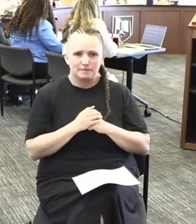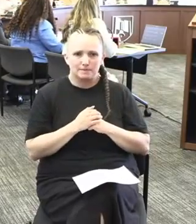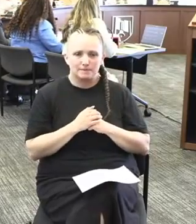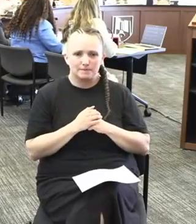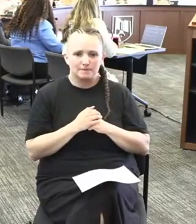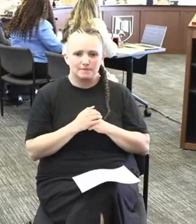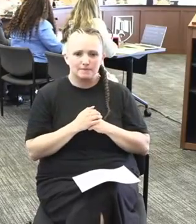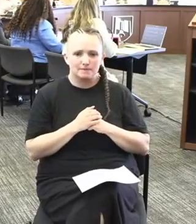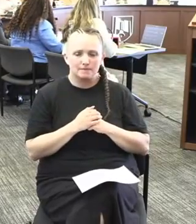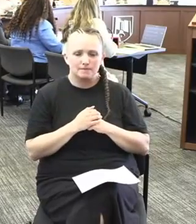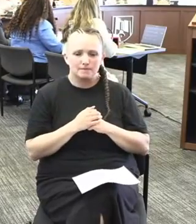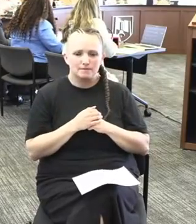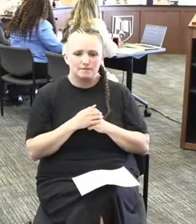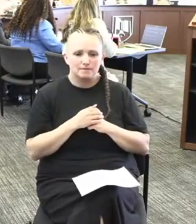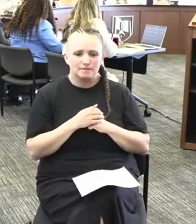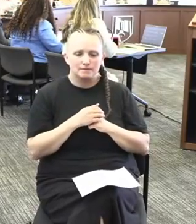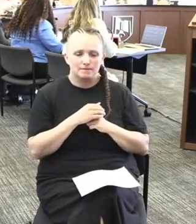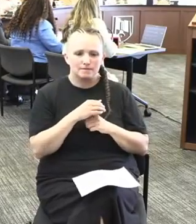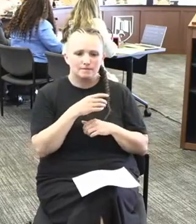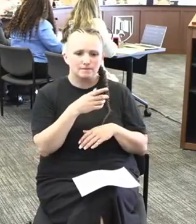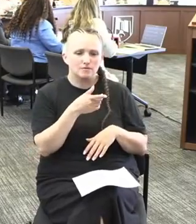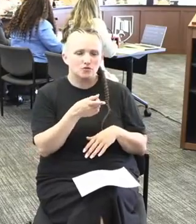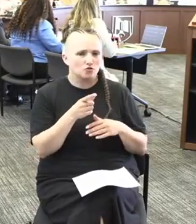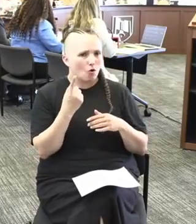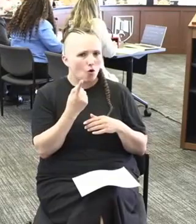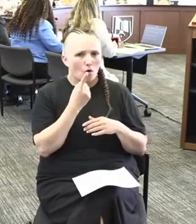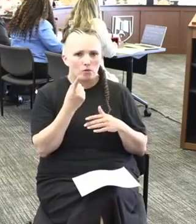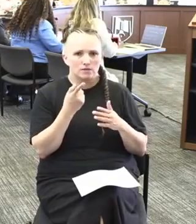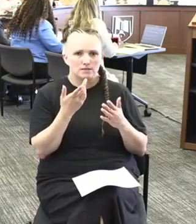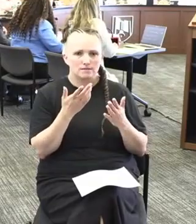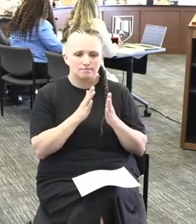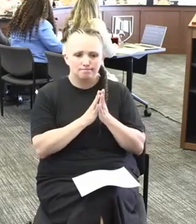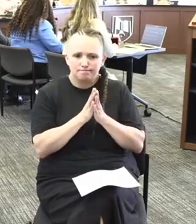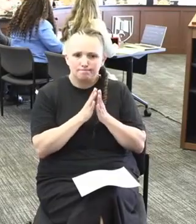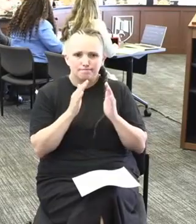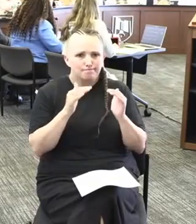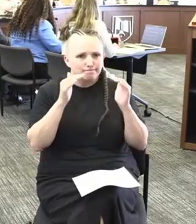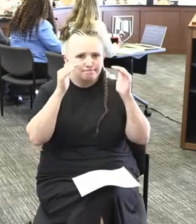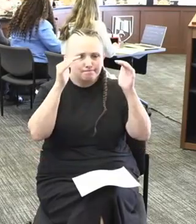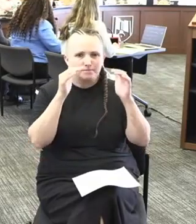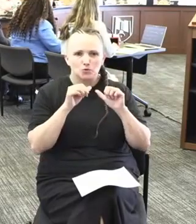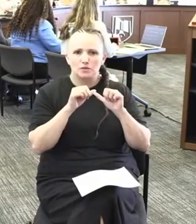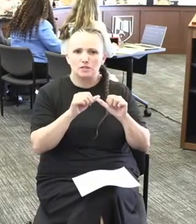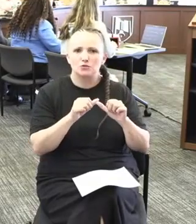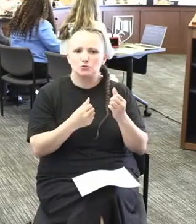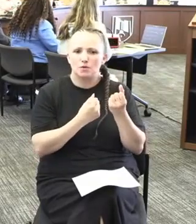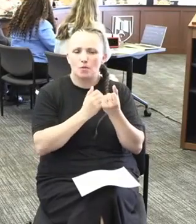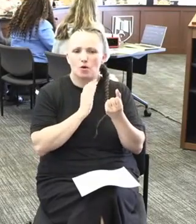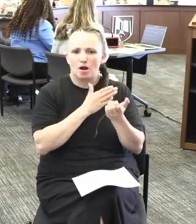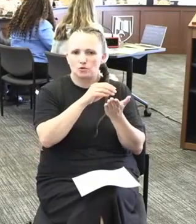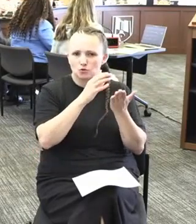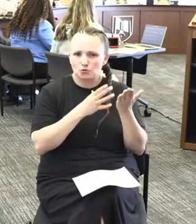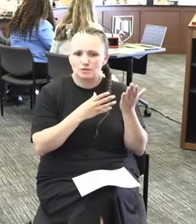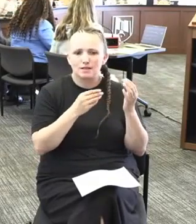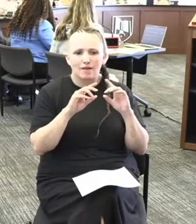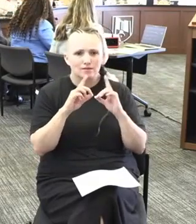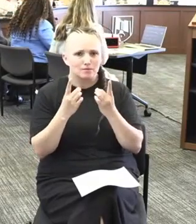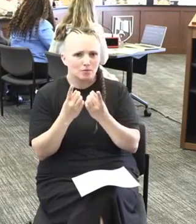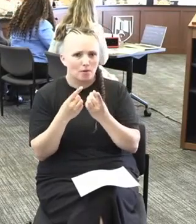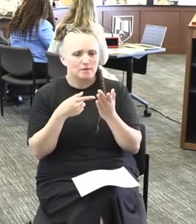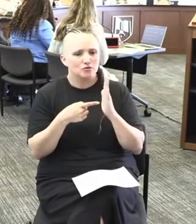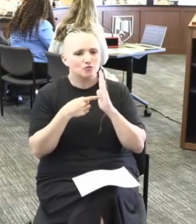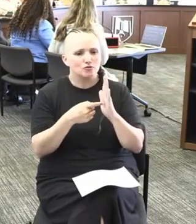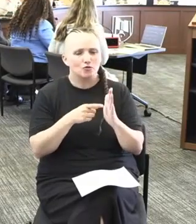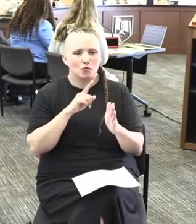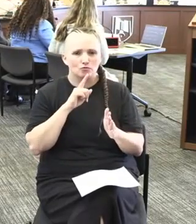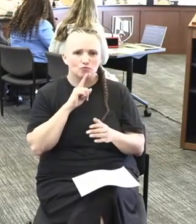As an adjunct faculty member, she consistently went above and beyond to support our students and the department. She demonstrated a genuine